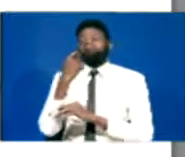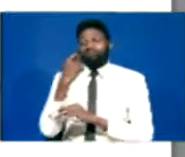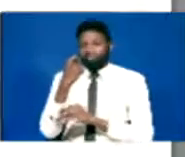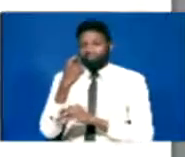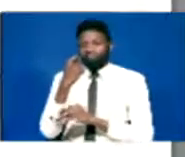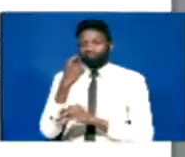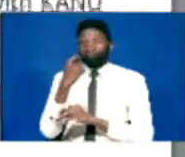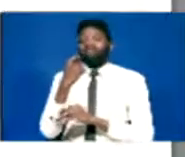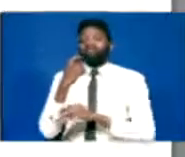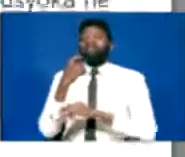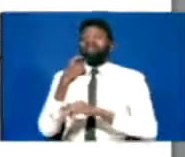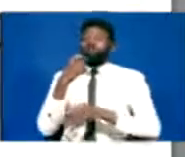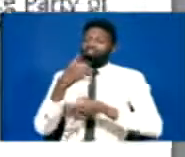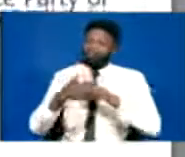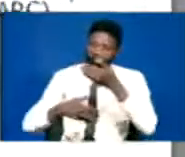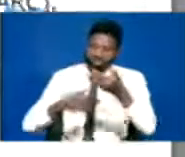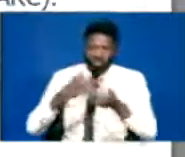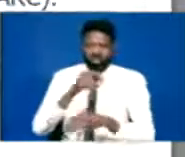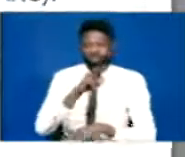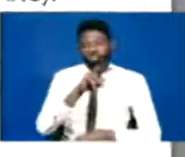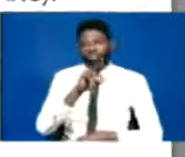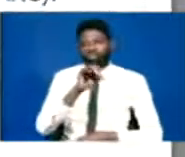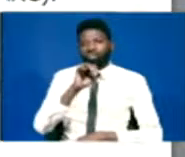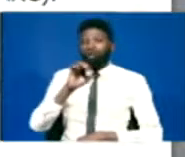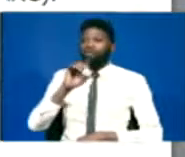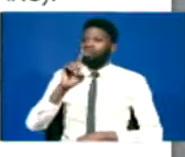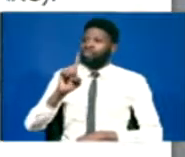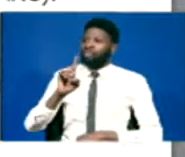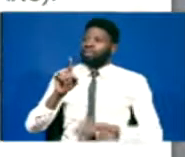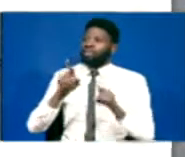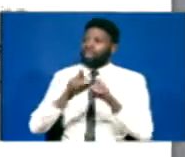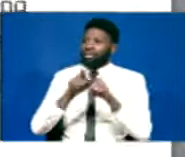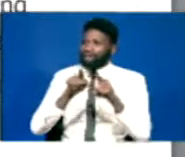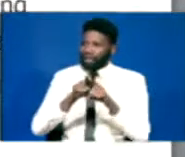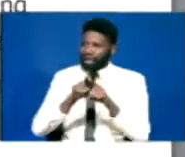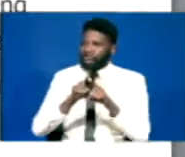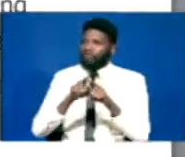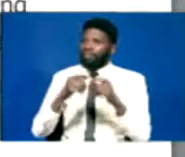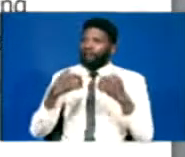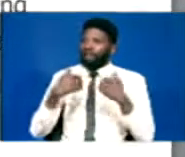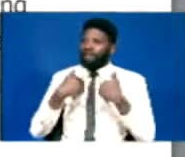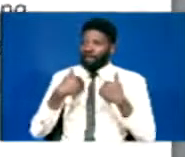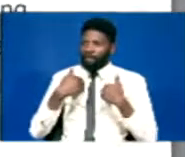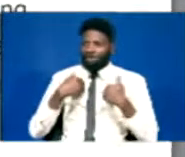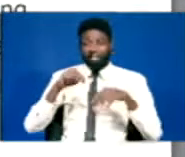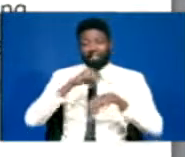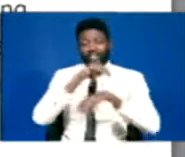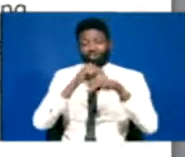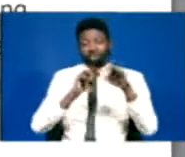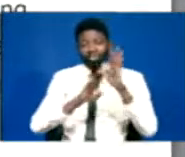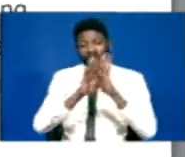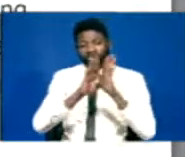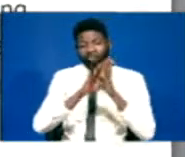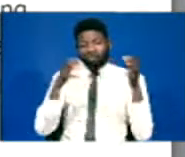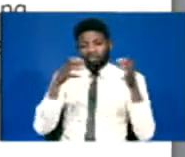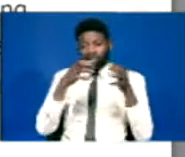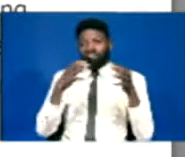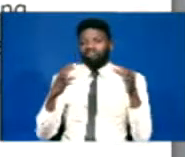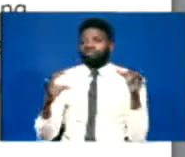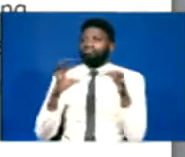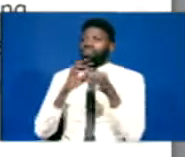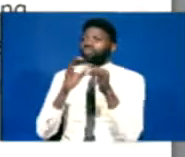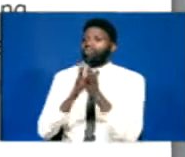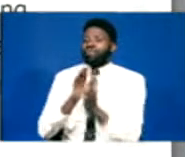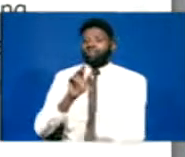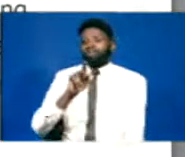to 2001, the National Development Party merged with KANU, which consequently led to him